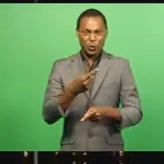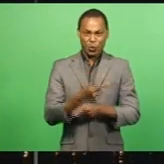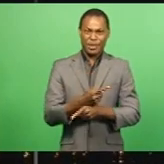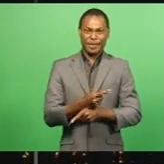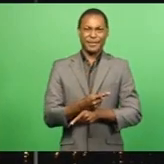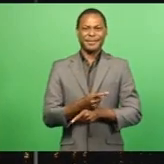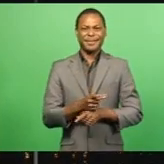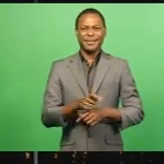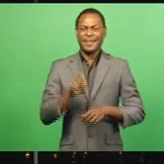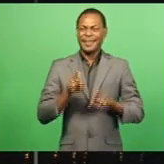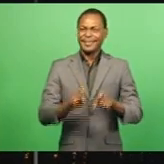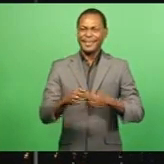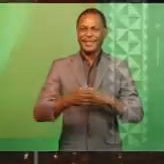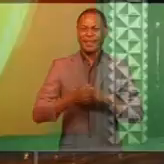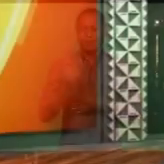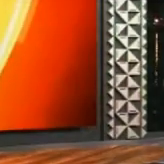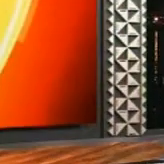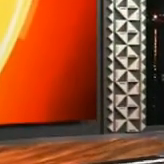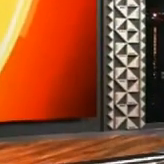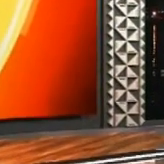then, stay safe. Modemanda.